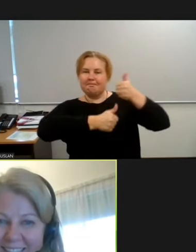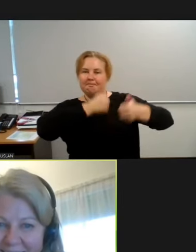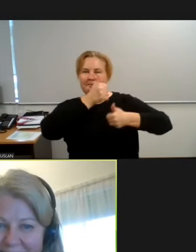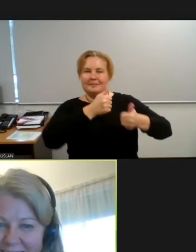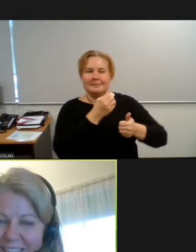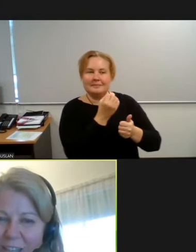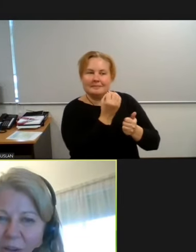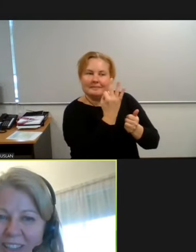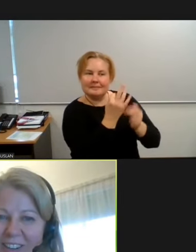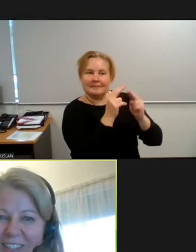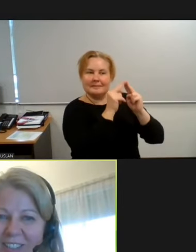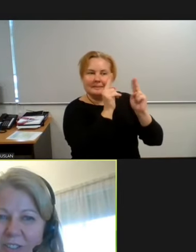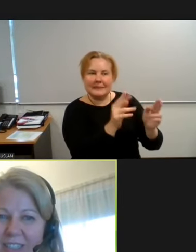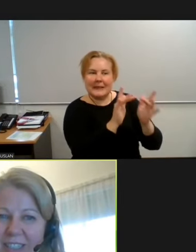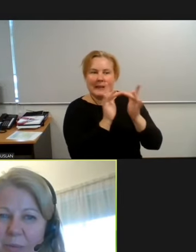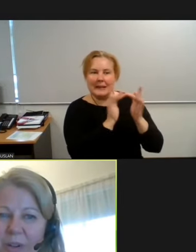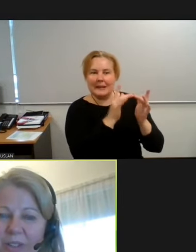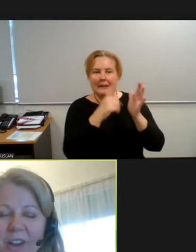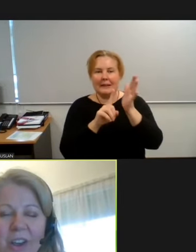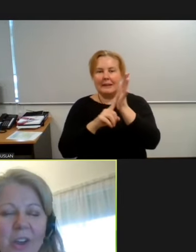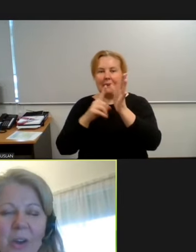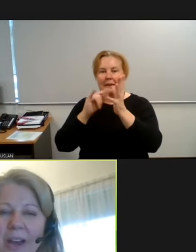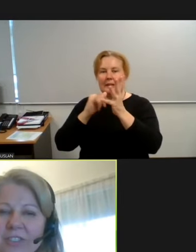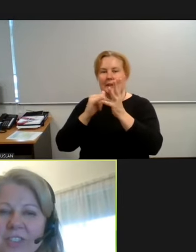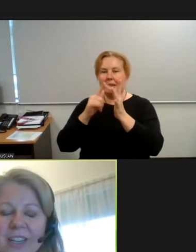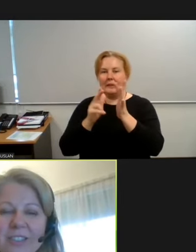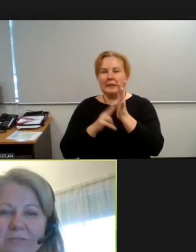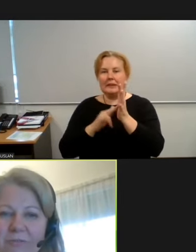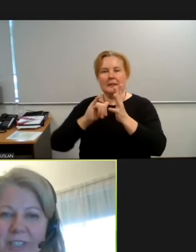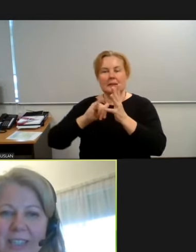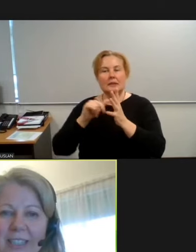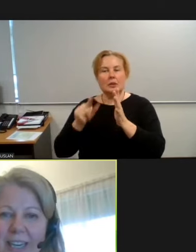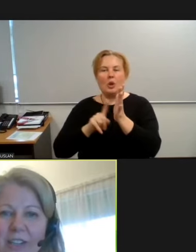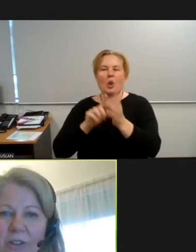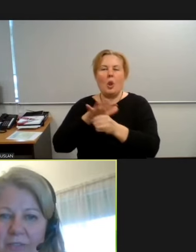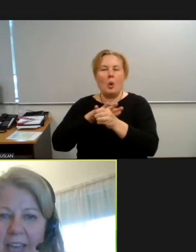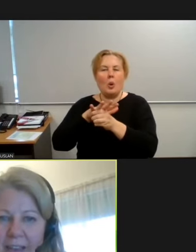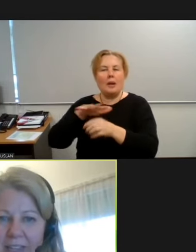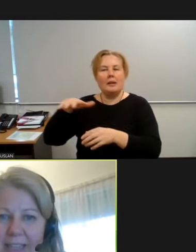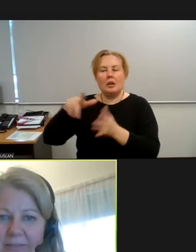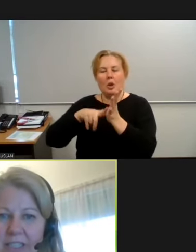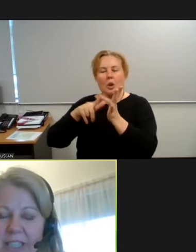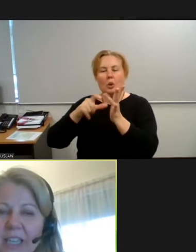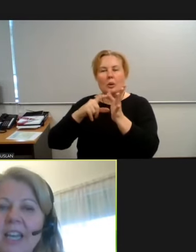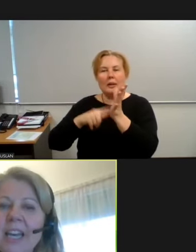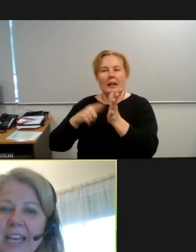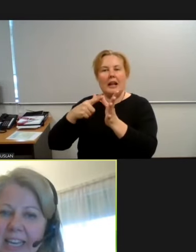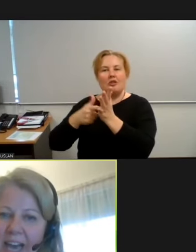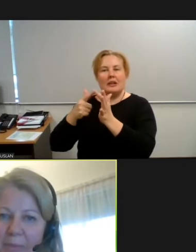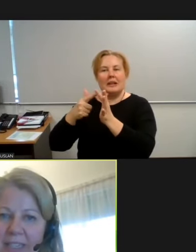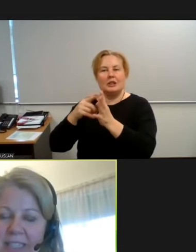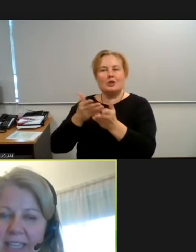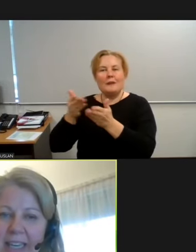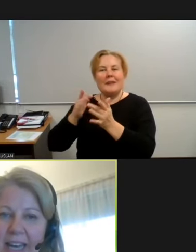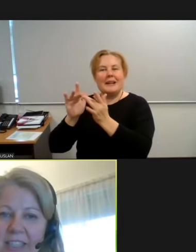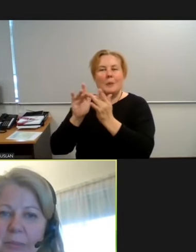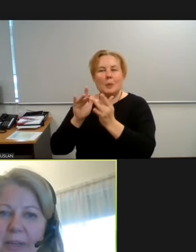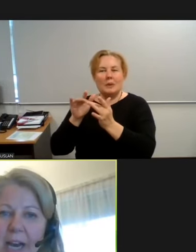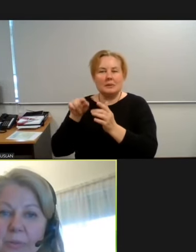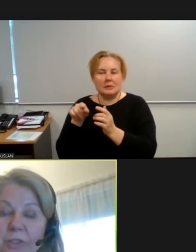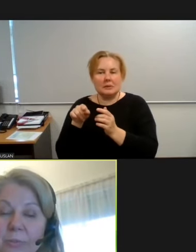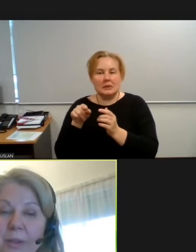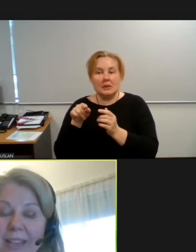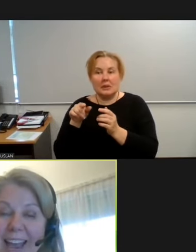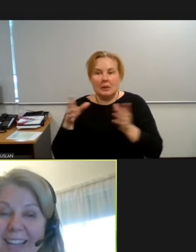the LASNs, the local area service networks, who have just really done a lot of heavy lifting in coming together to